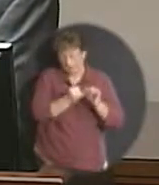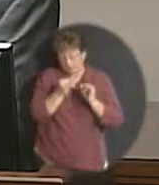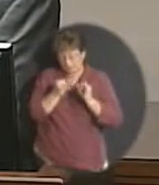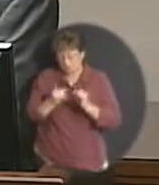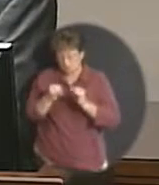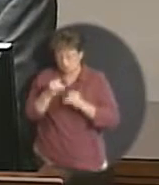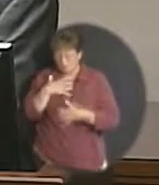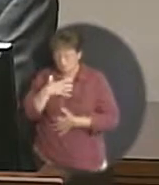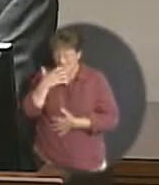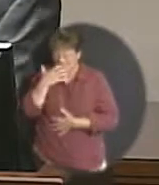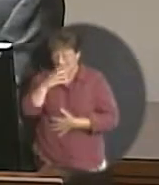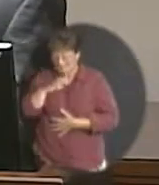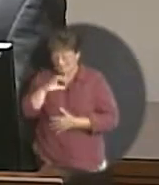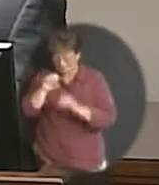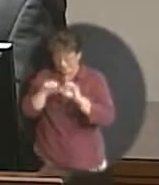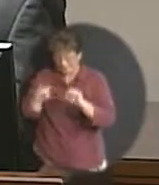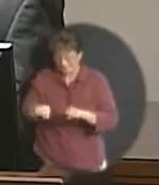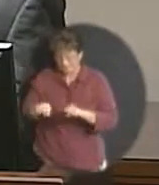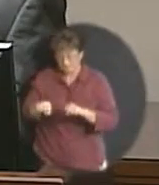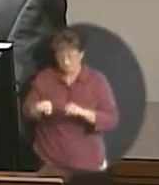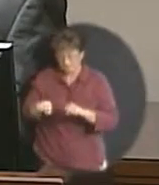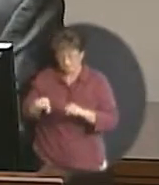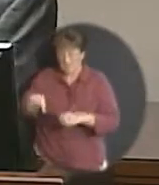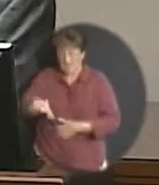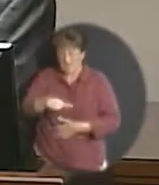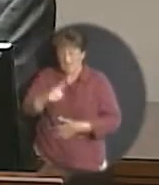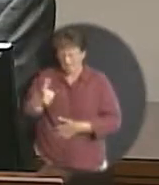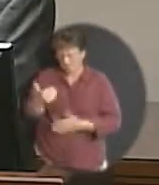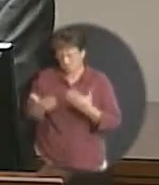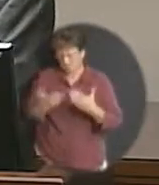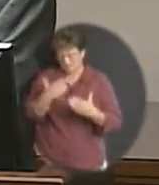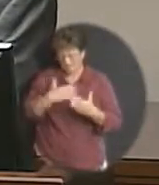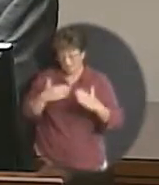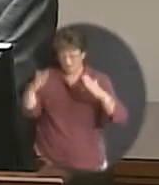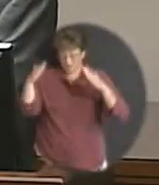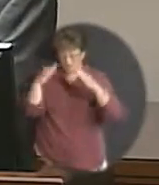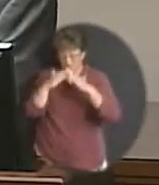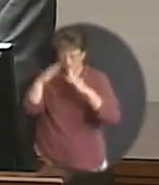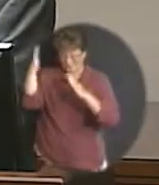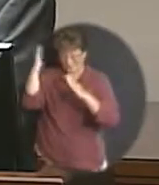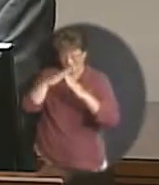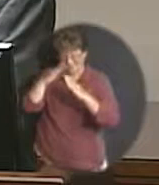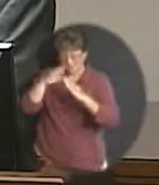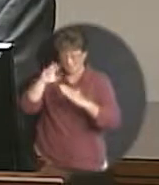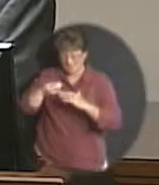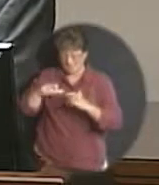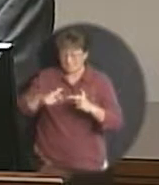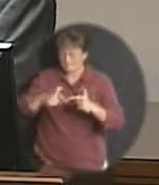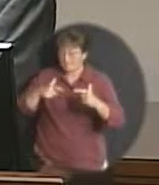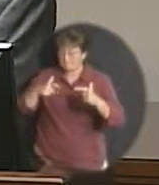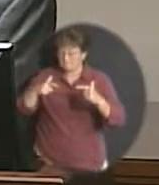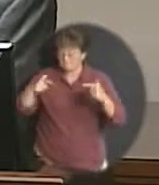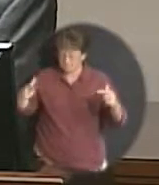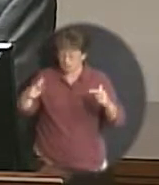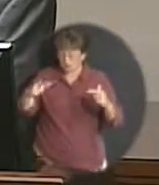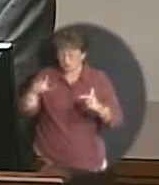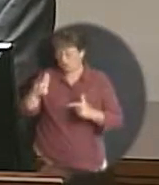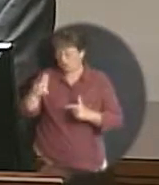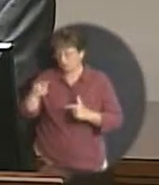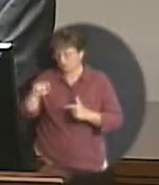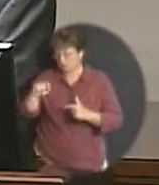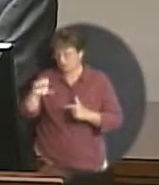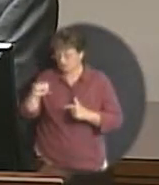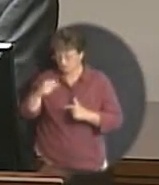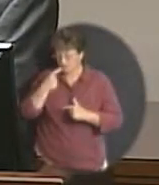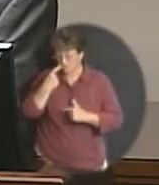on age, it made sense to replace the entire bundled unit on the rooftop. We bid all the material and labor for